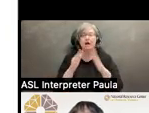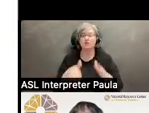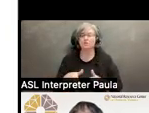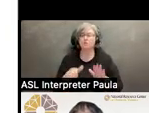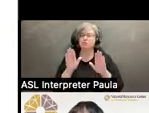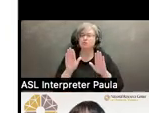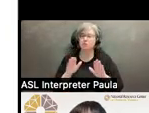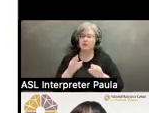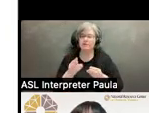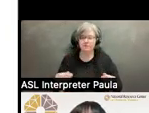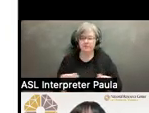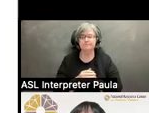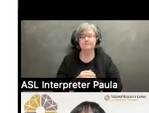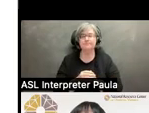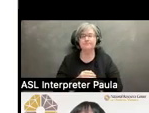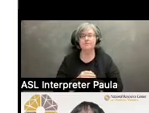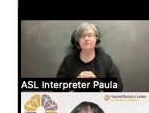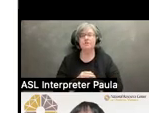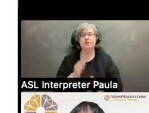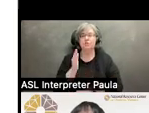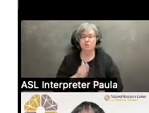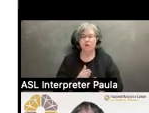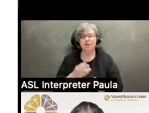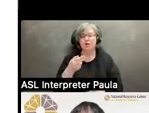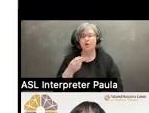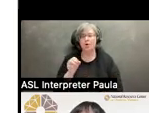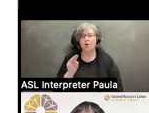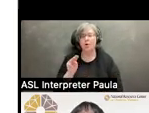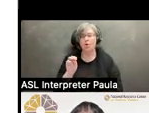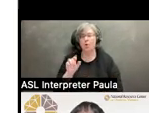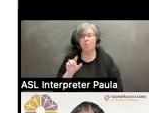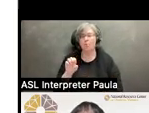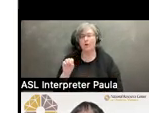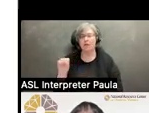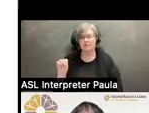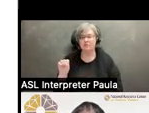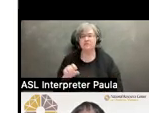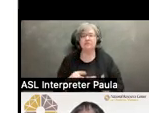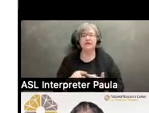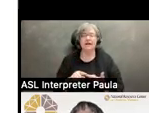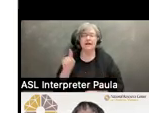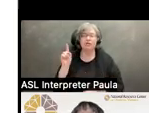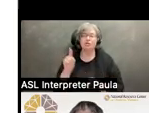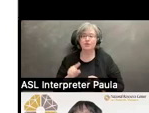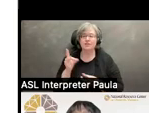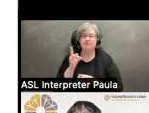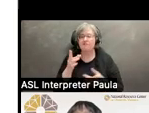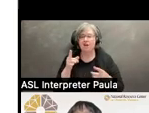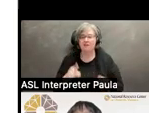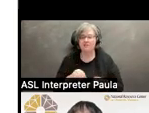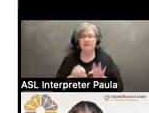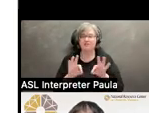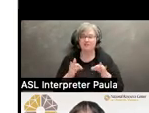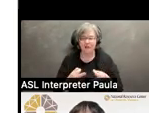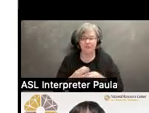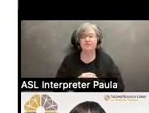solution, and one, ending homelessness and also decreasing the violence in families' lives. So